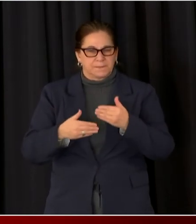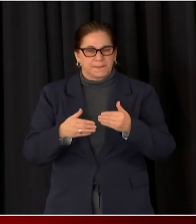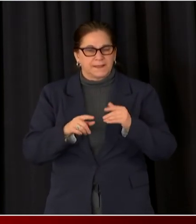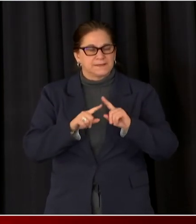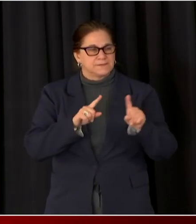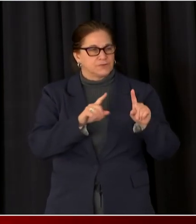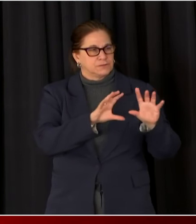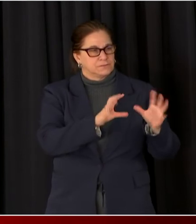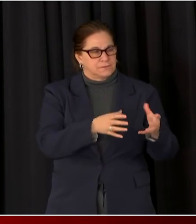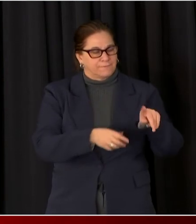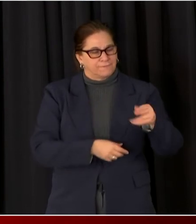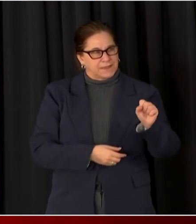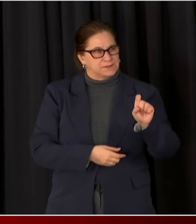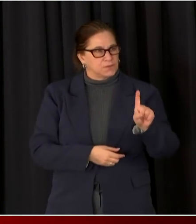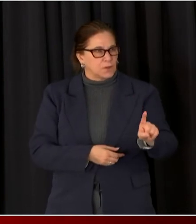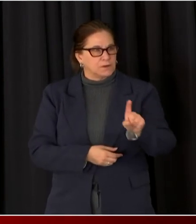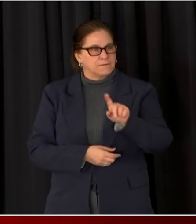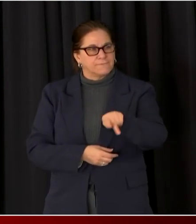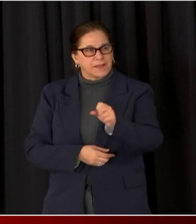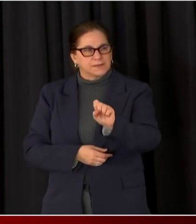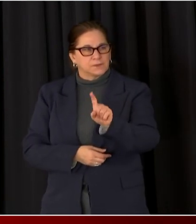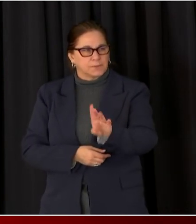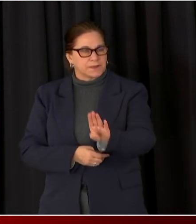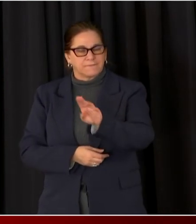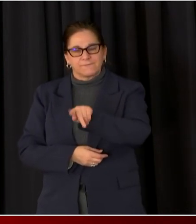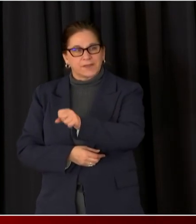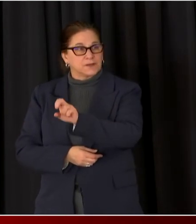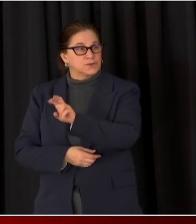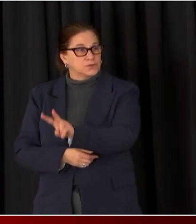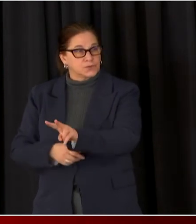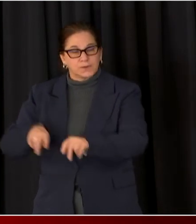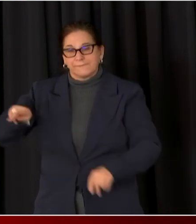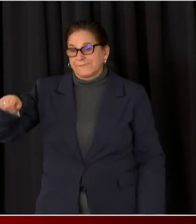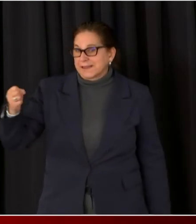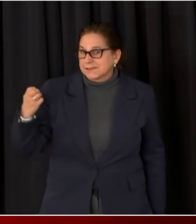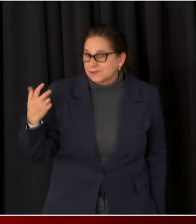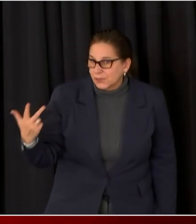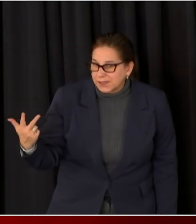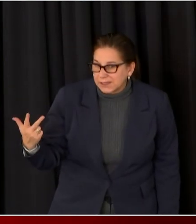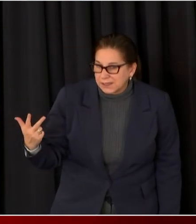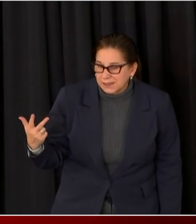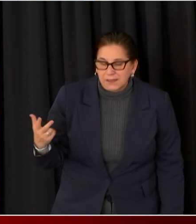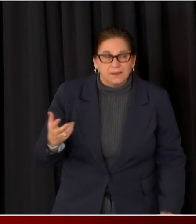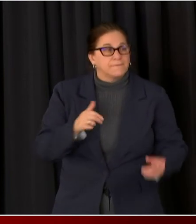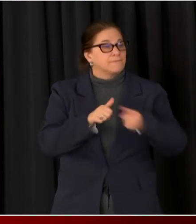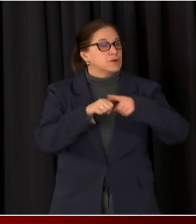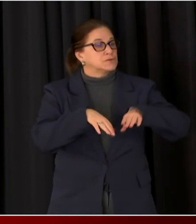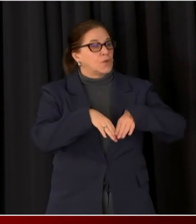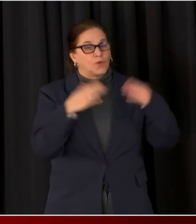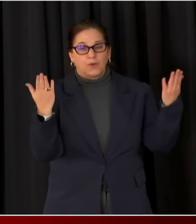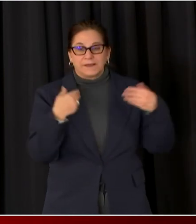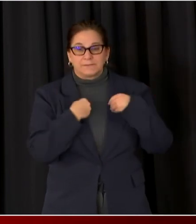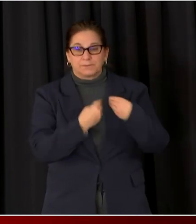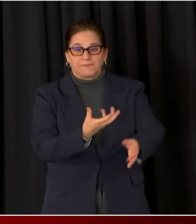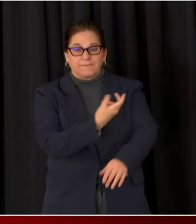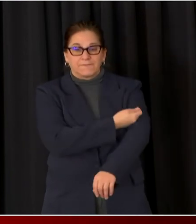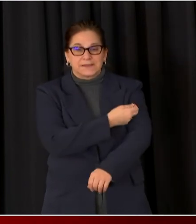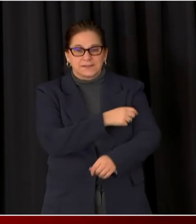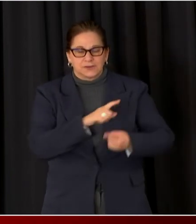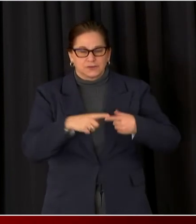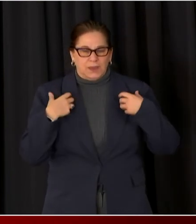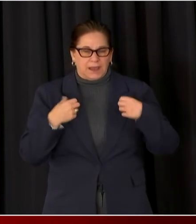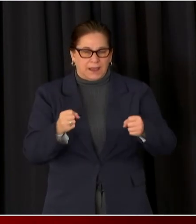within each one of these phases, phase 1A, primarily being healthcare workers and first responders, phase 1B, essential workers and